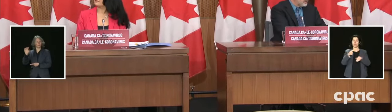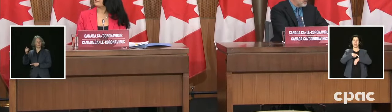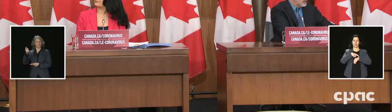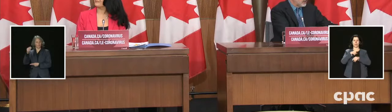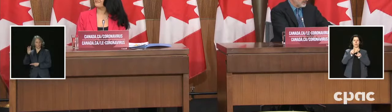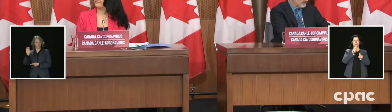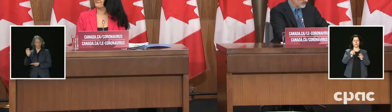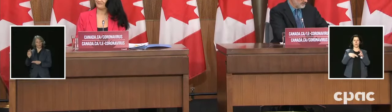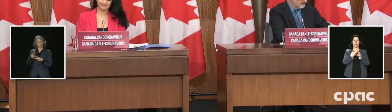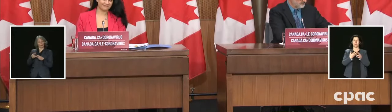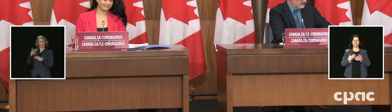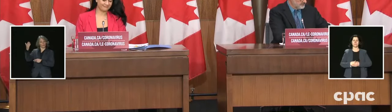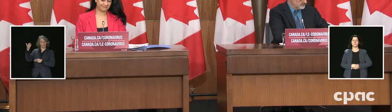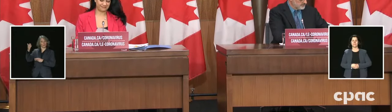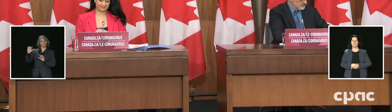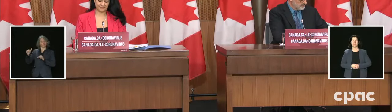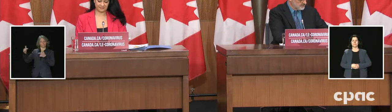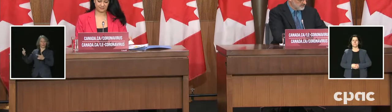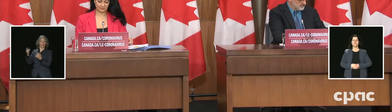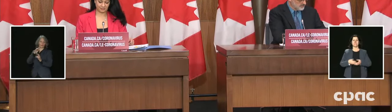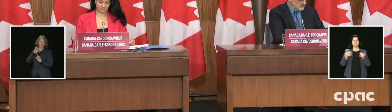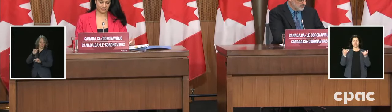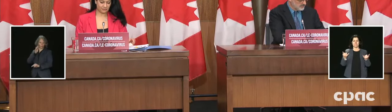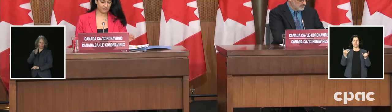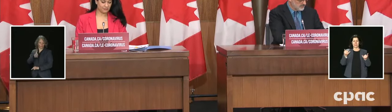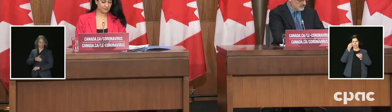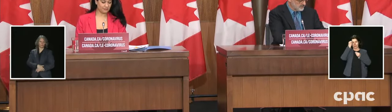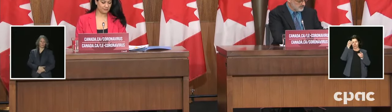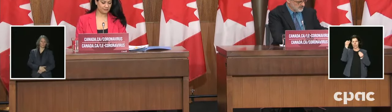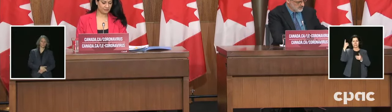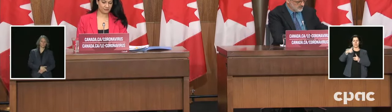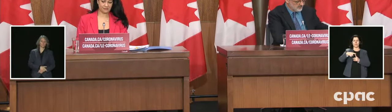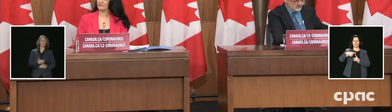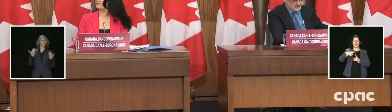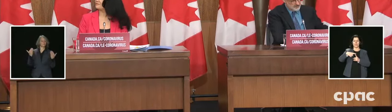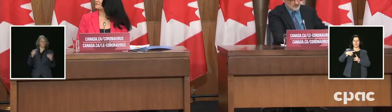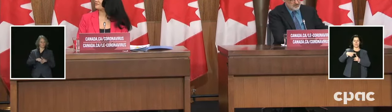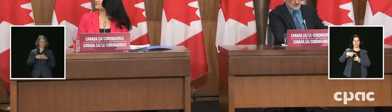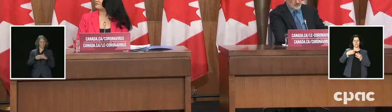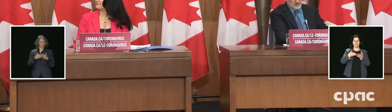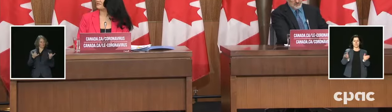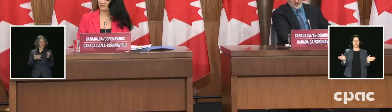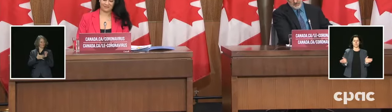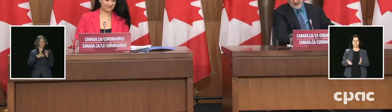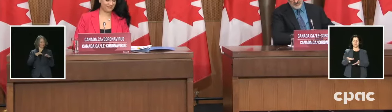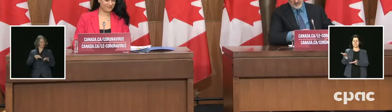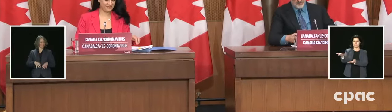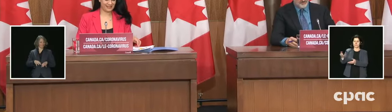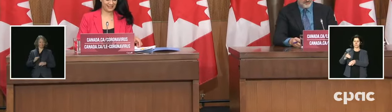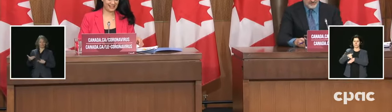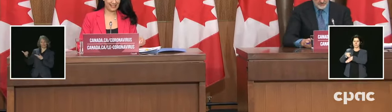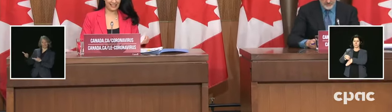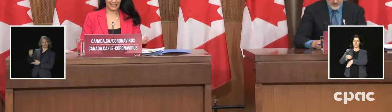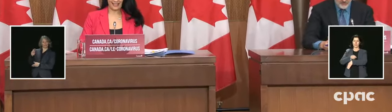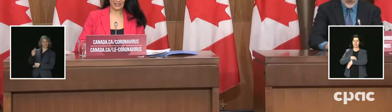1 on your phone right now. Procédons à la séance d'information technique. Let's begin today's technical briefing. Over to you, Dr. Sharma.